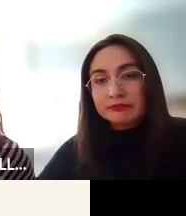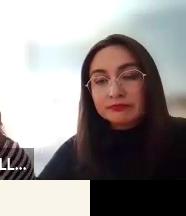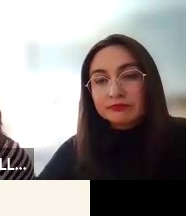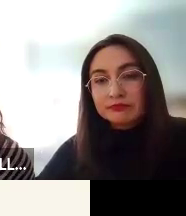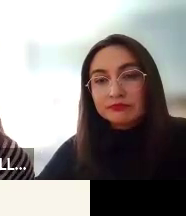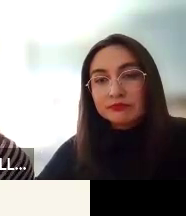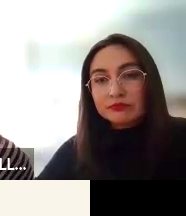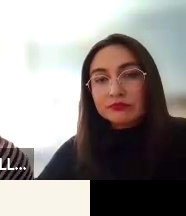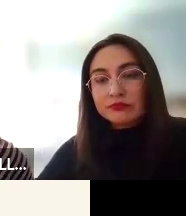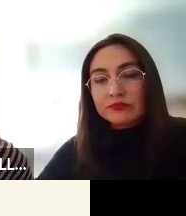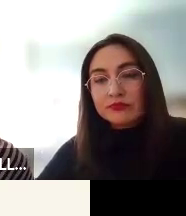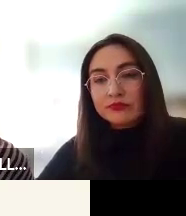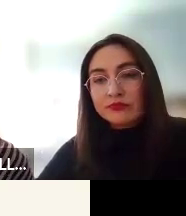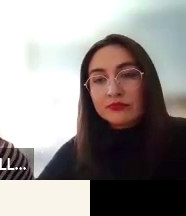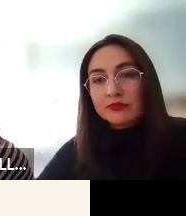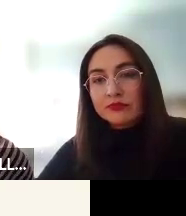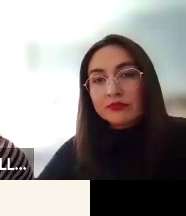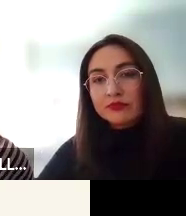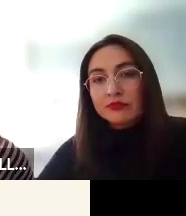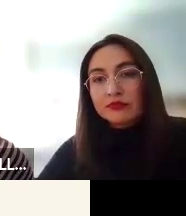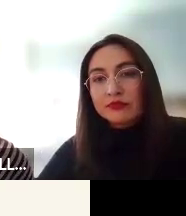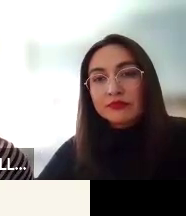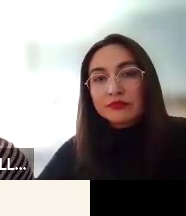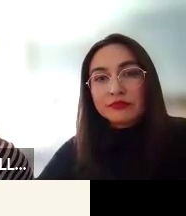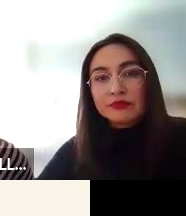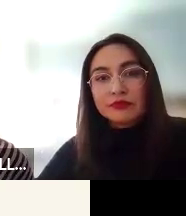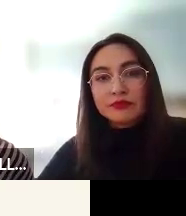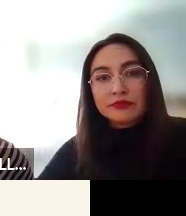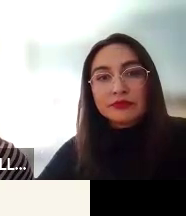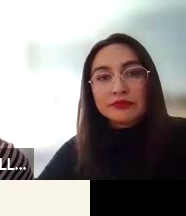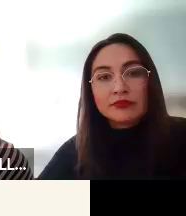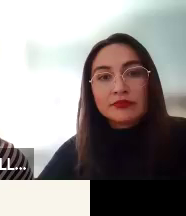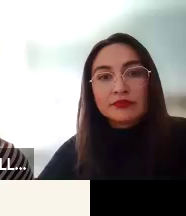meetings. So really thinking at it as a communication tool.